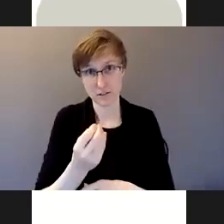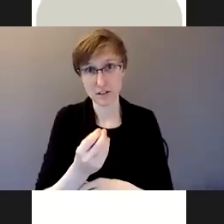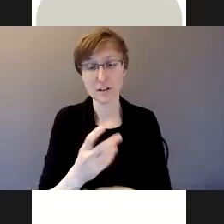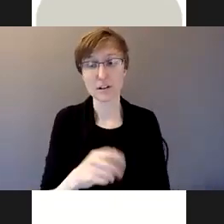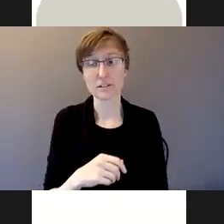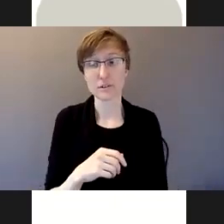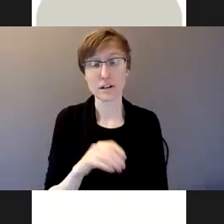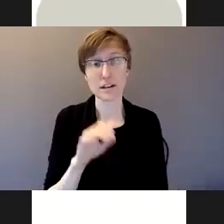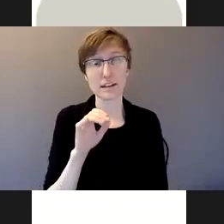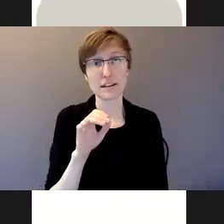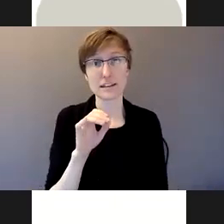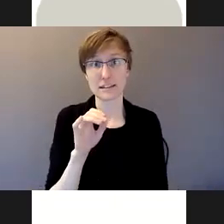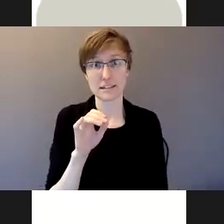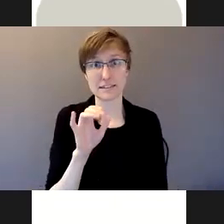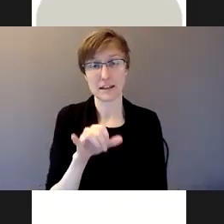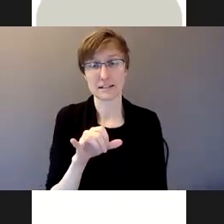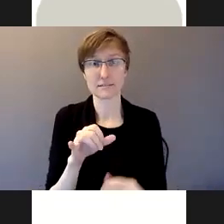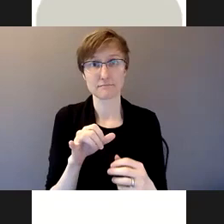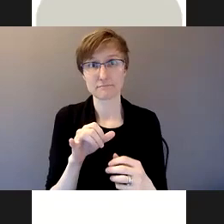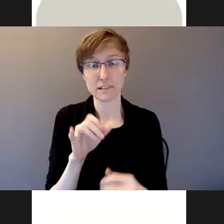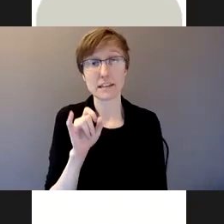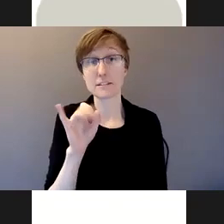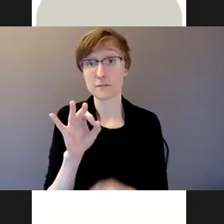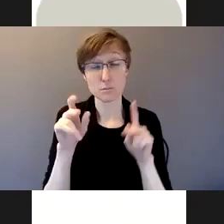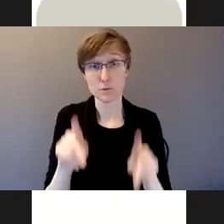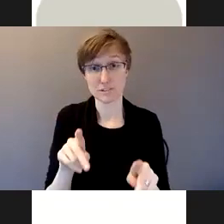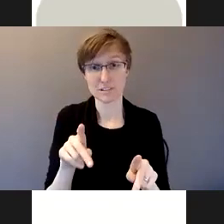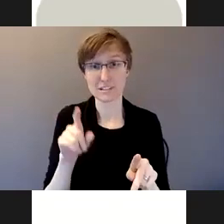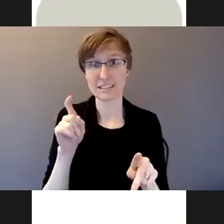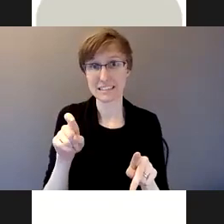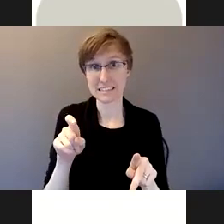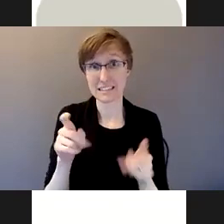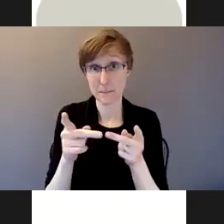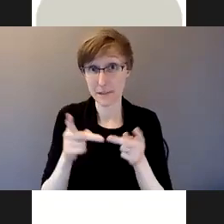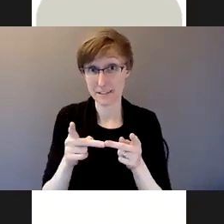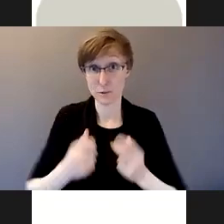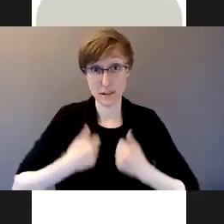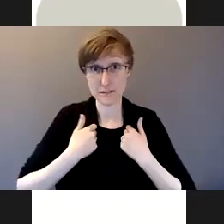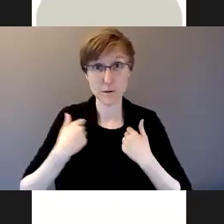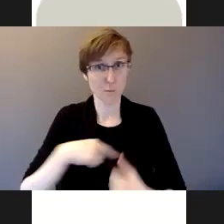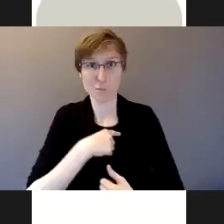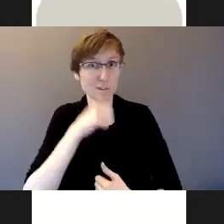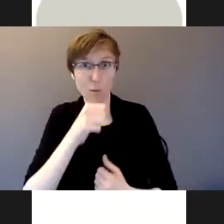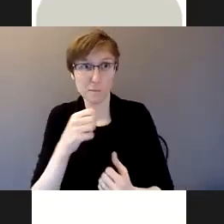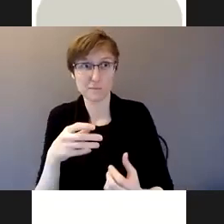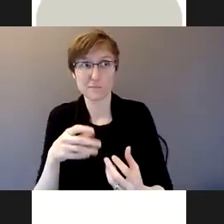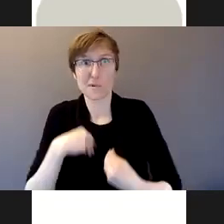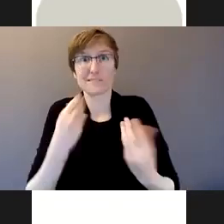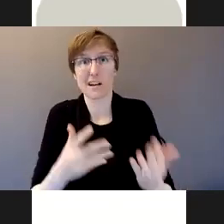any housing to put someone who may need a place to live. We are only the decision maker.